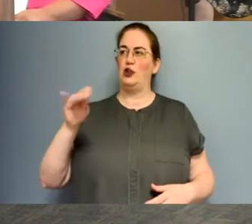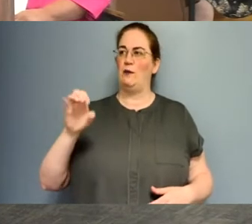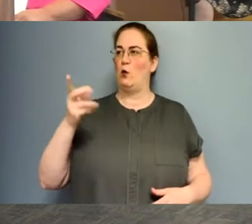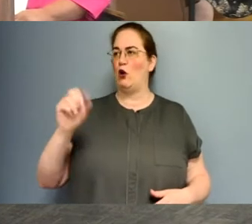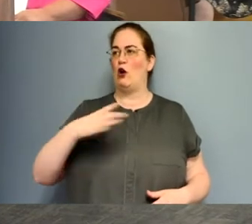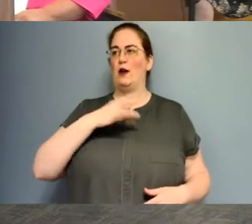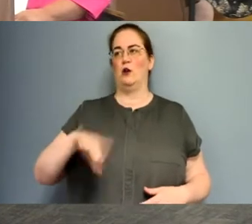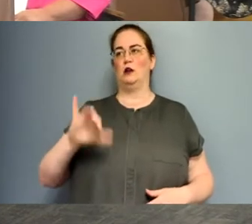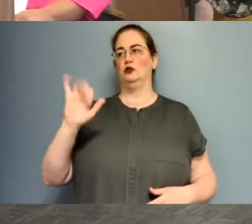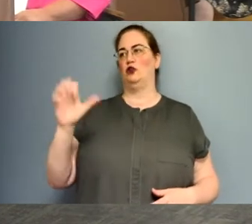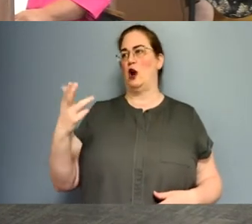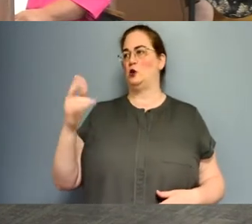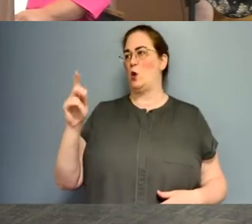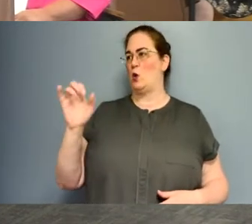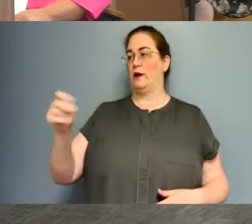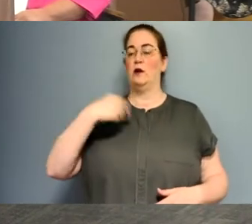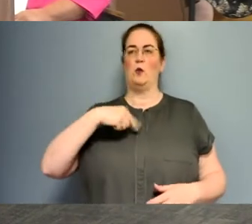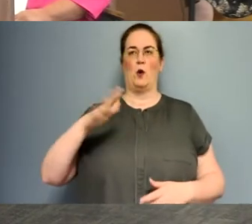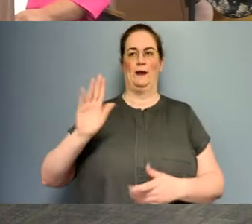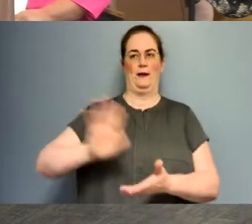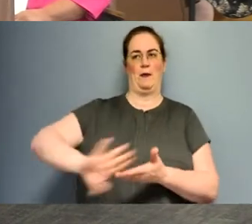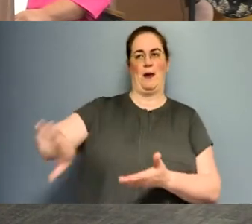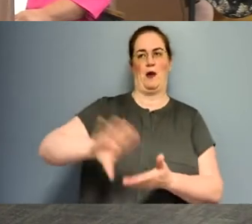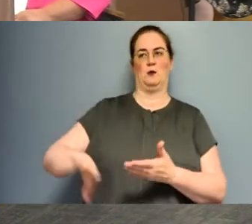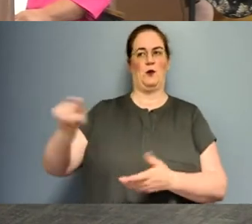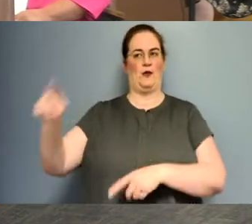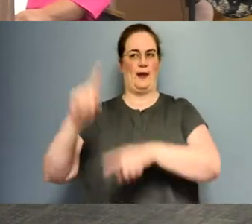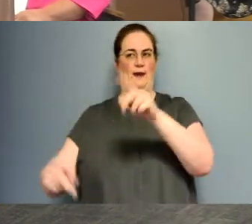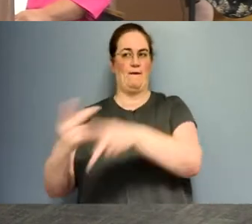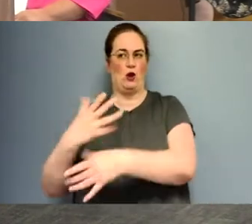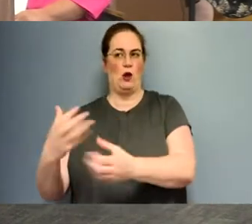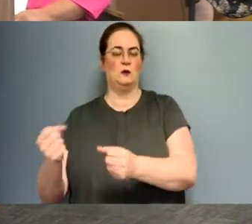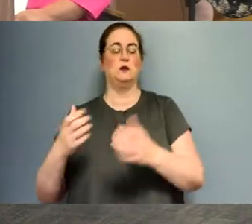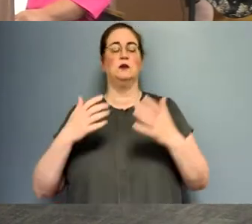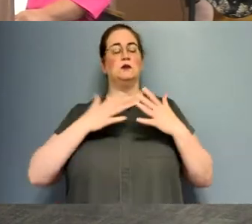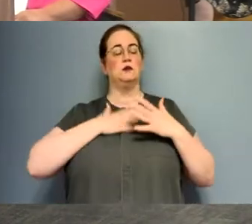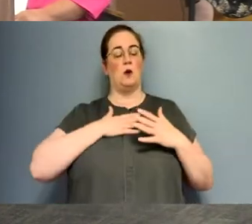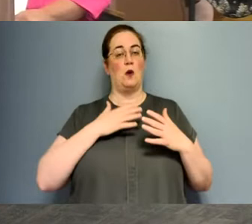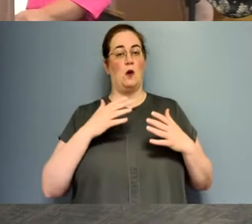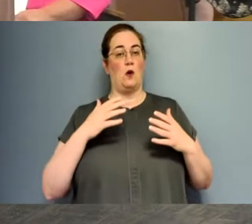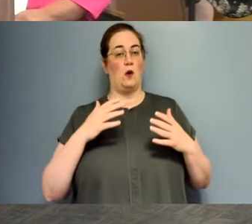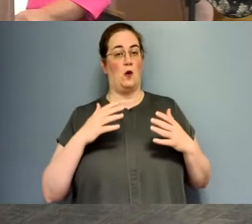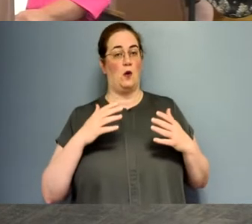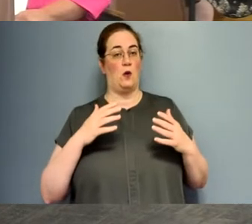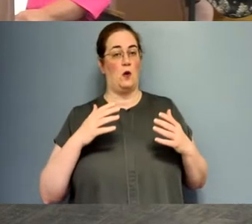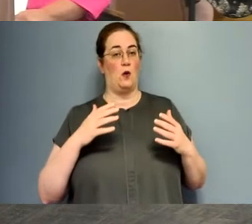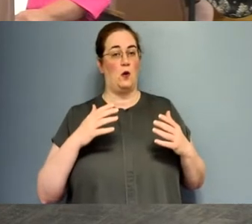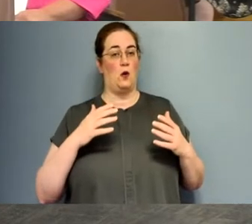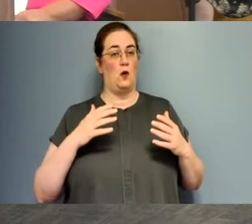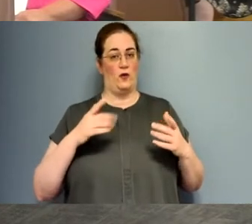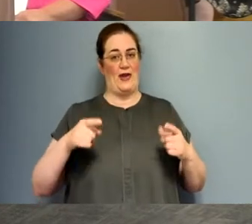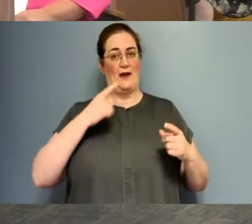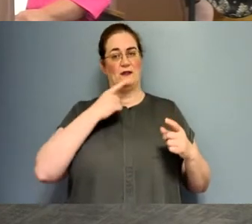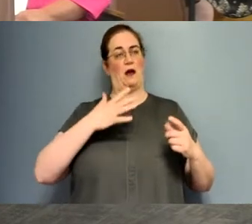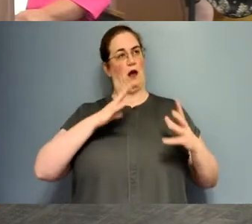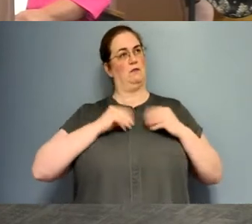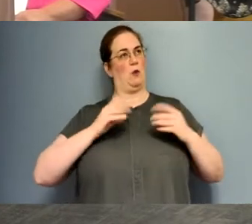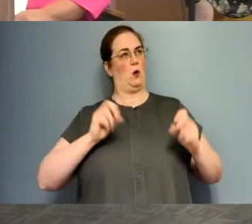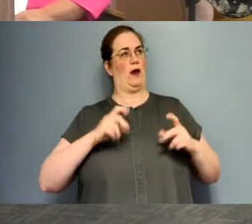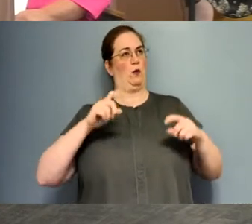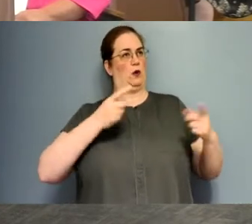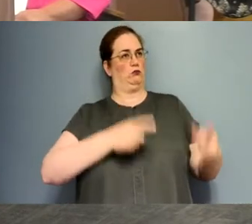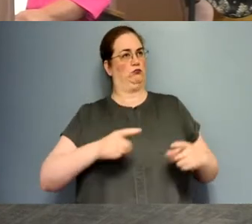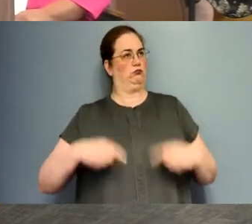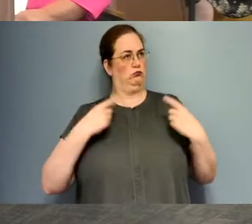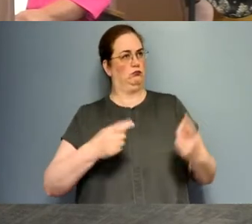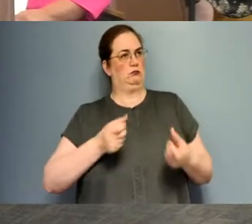Josh Hogan. We want to just keep them out so they can't figure stuff out. So I'm okay with all of this nonsense that's being done, right? Spending